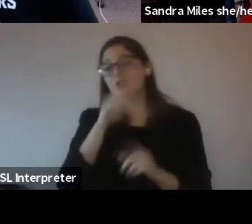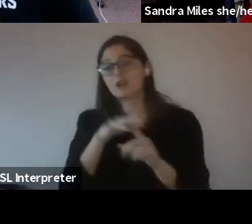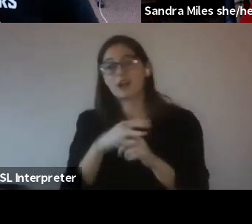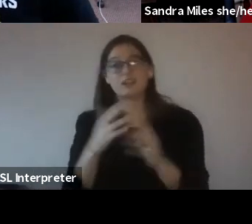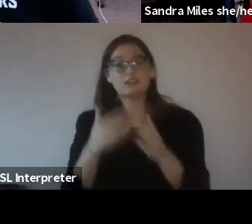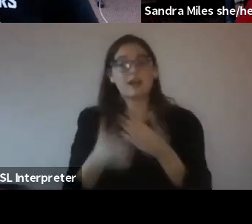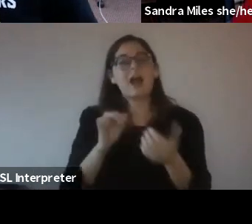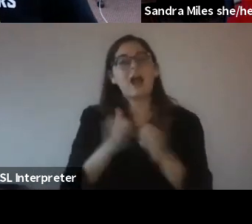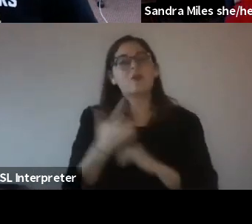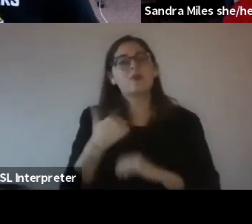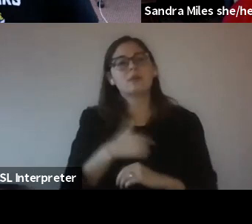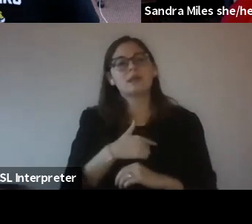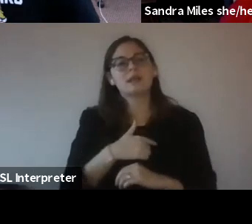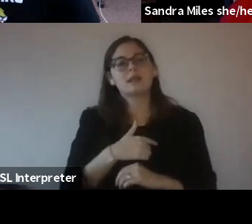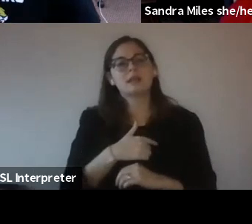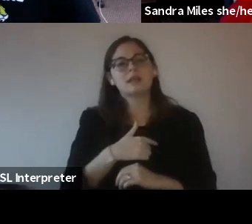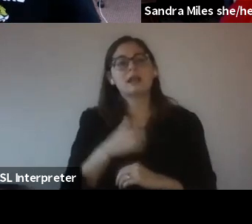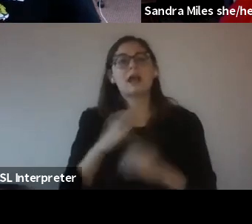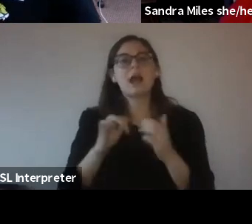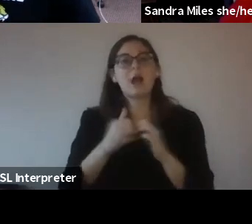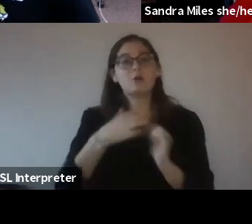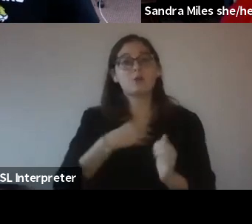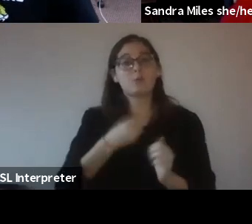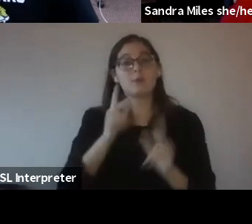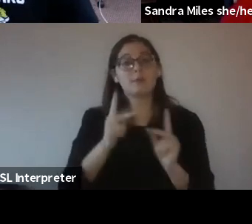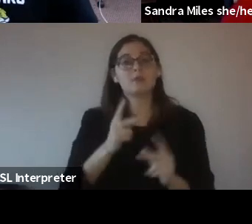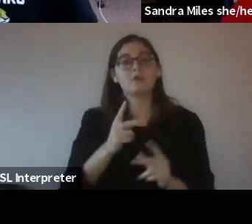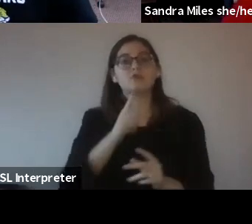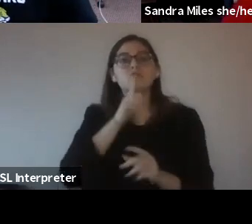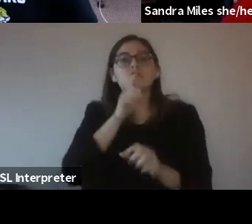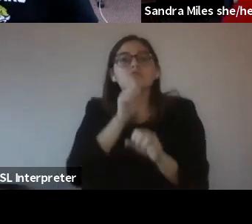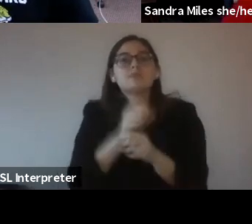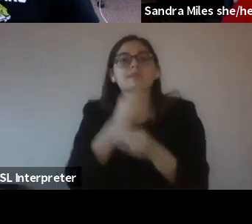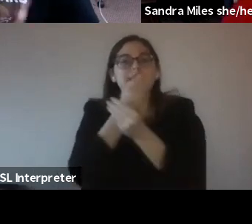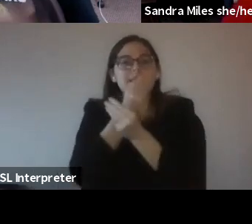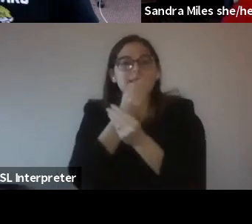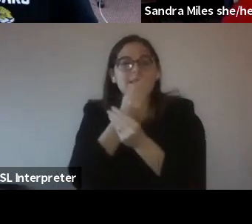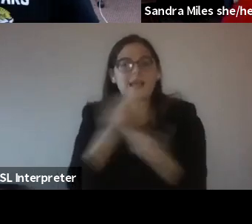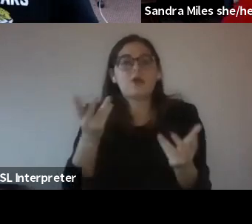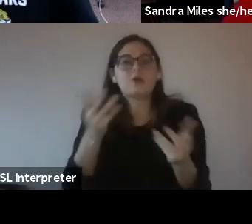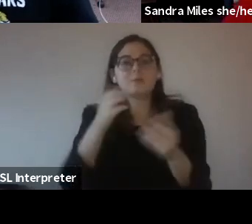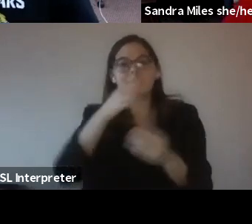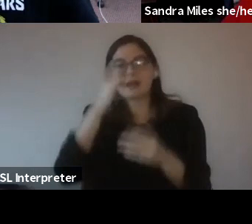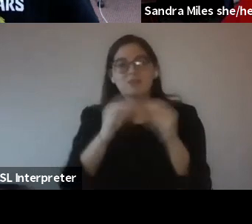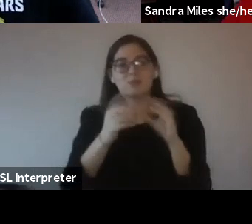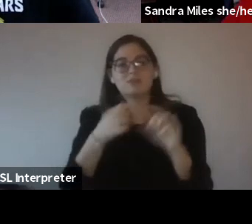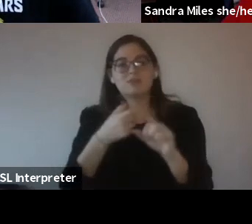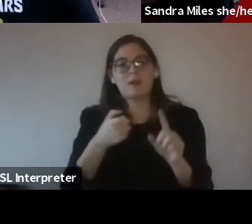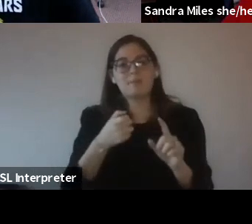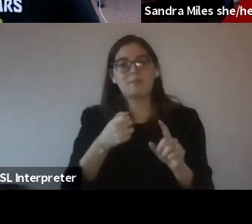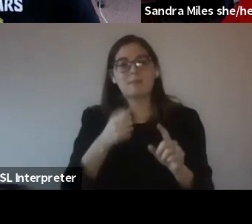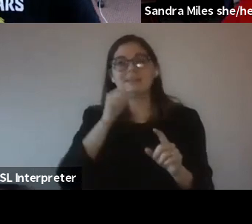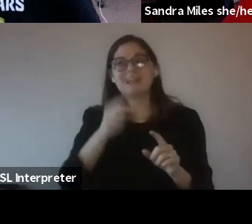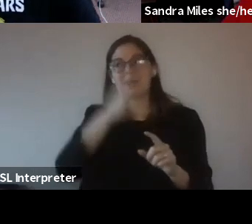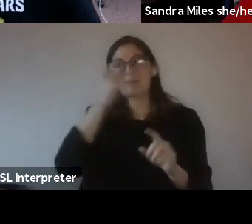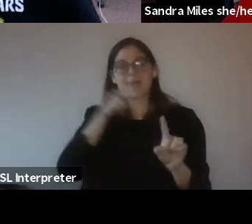How do white people genuinely tell Black stories from not a Black point of view.